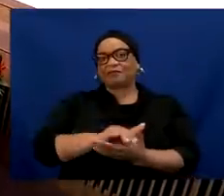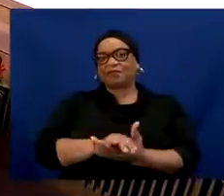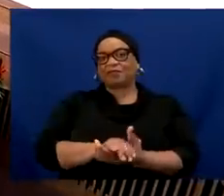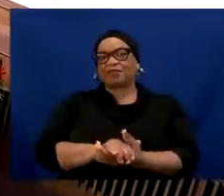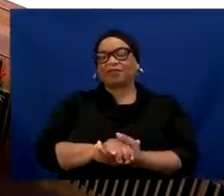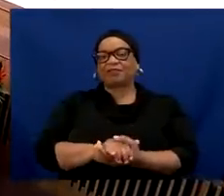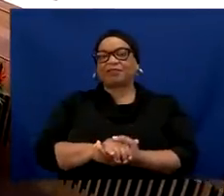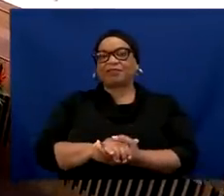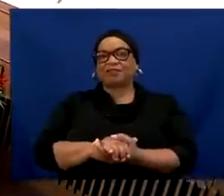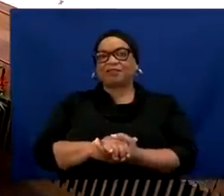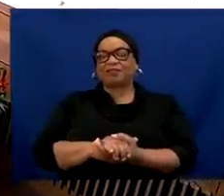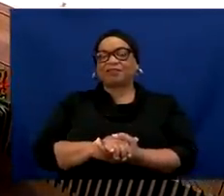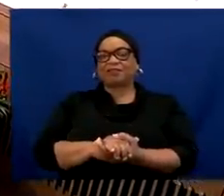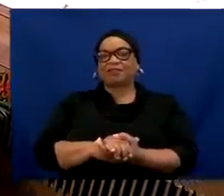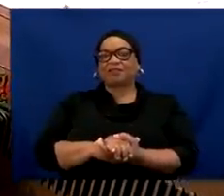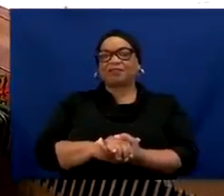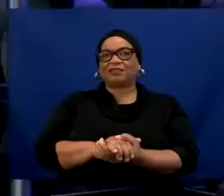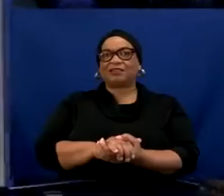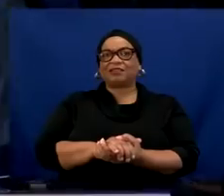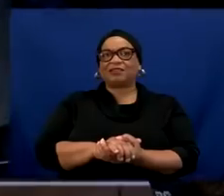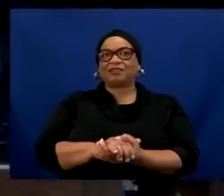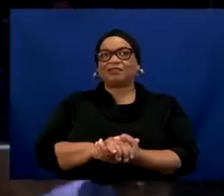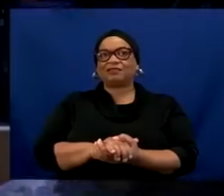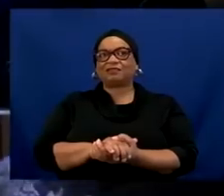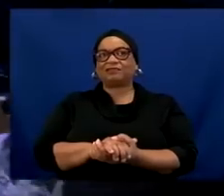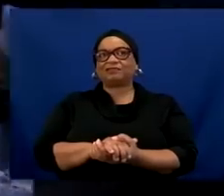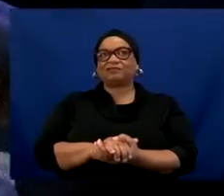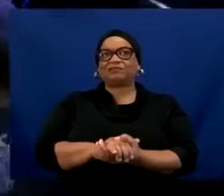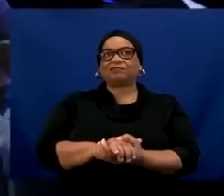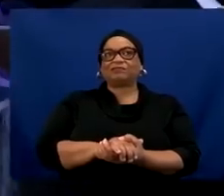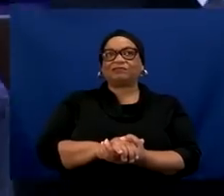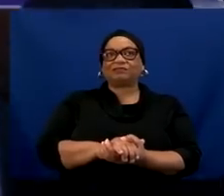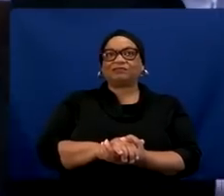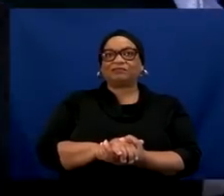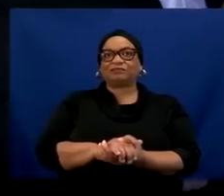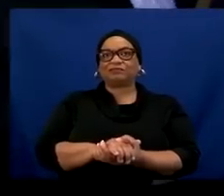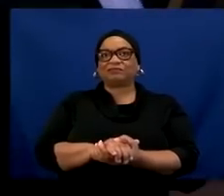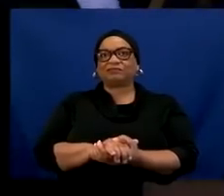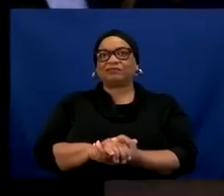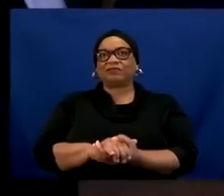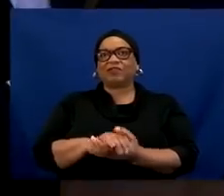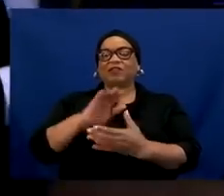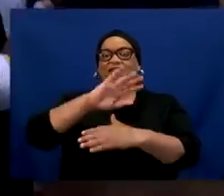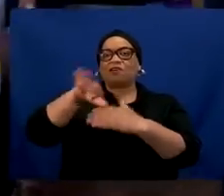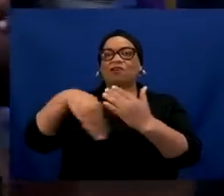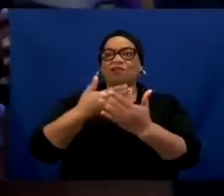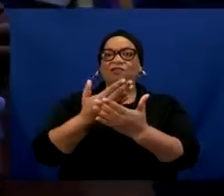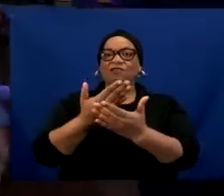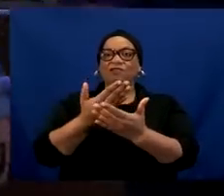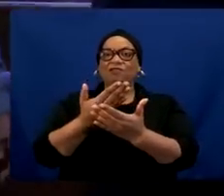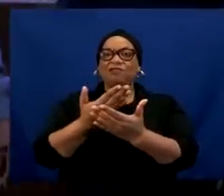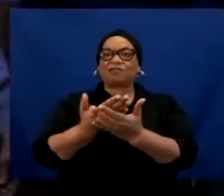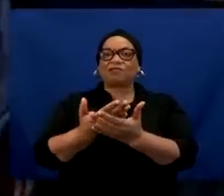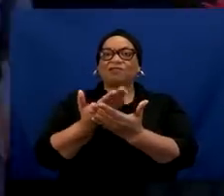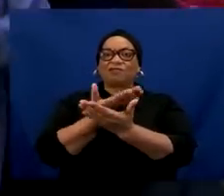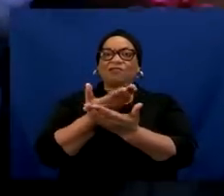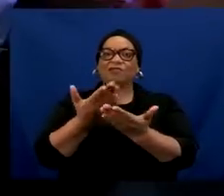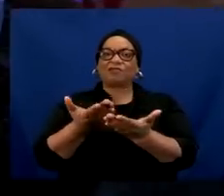Who else needs to come? I see you coming from the balcony. We're waiting on you. Come on, church, celebrate as they come. All